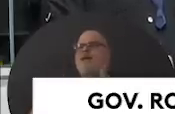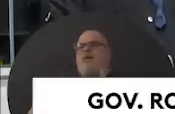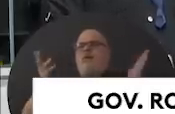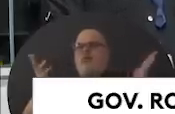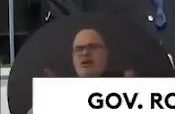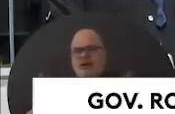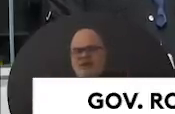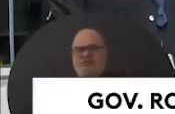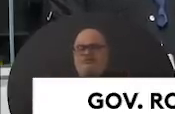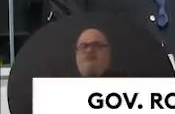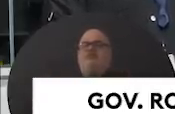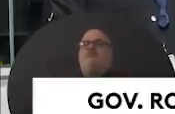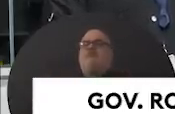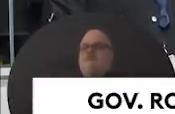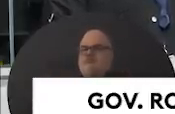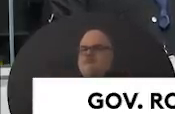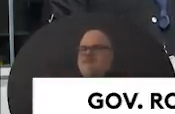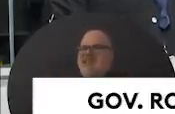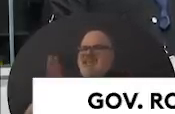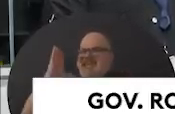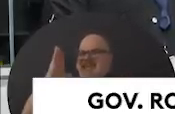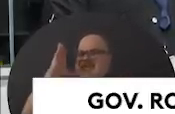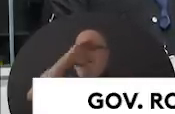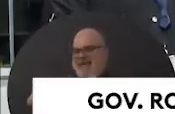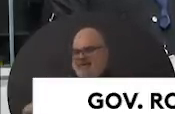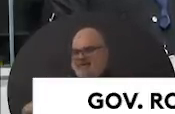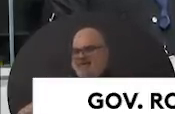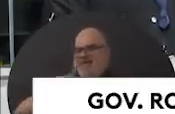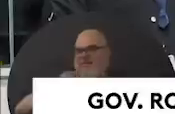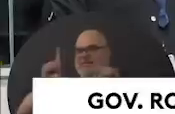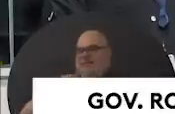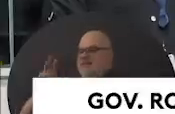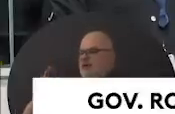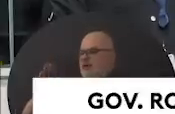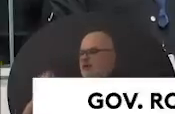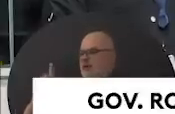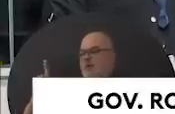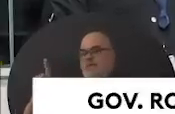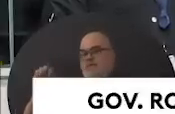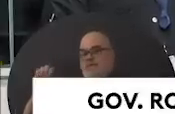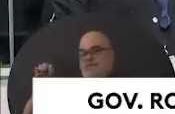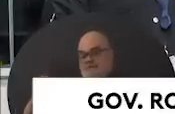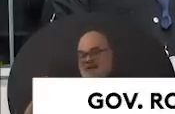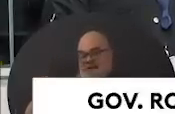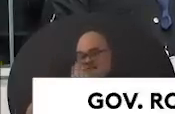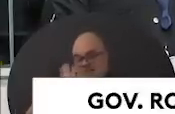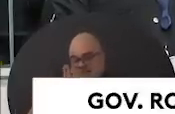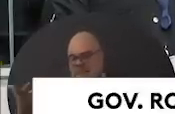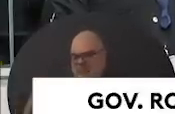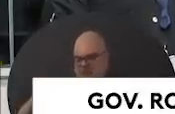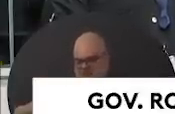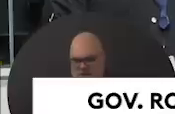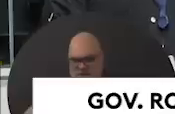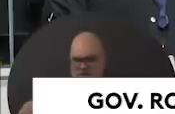really is an estimate of a variety of different models. There are some models that want to tug this thing more